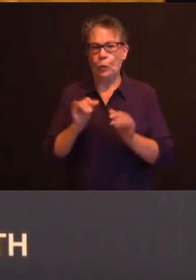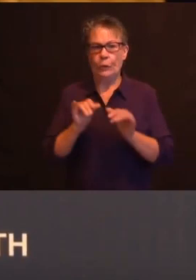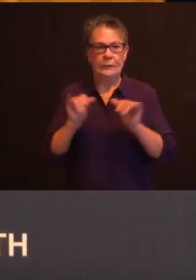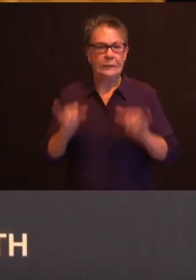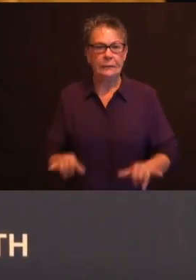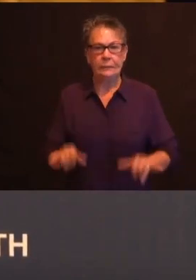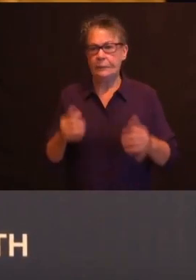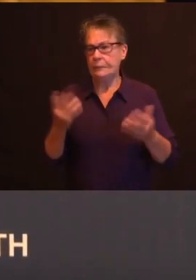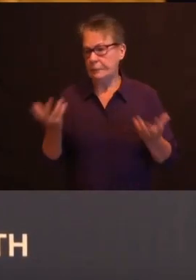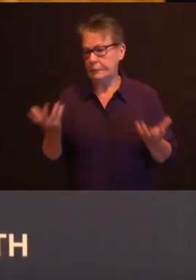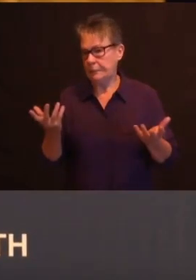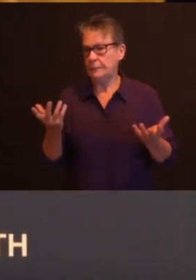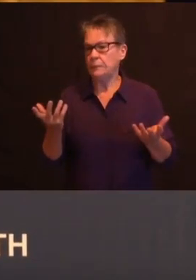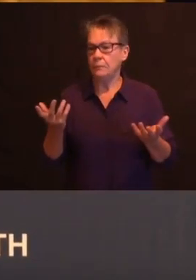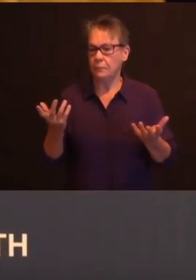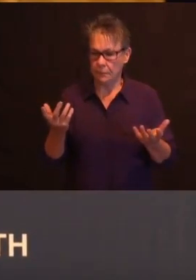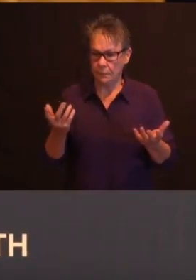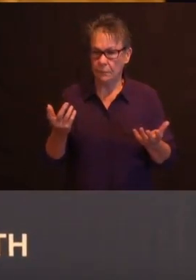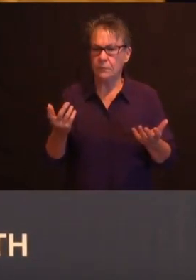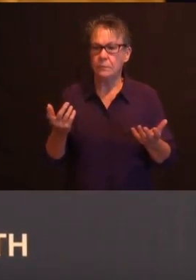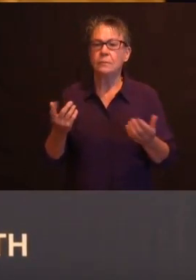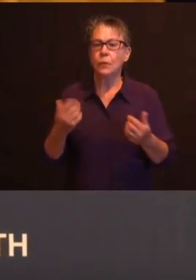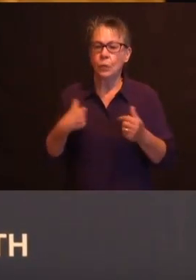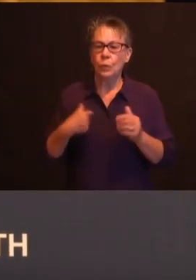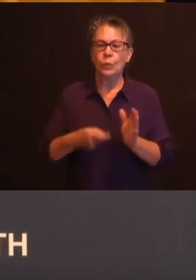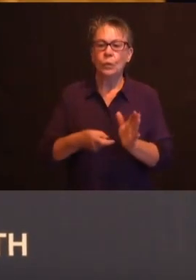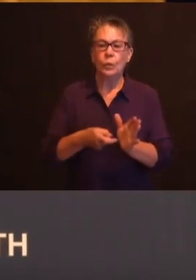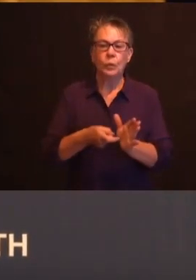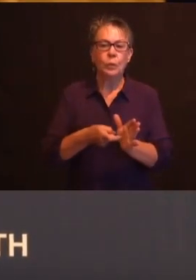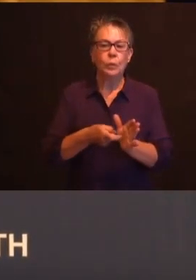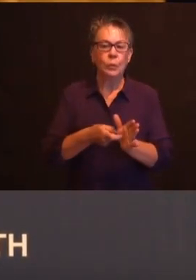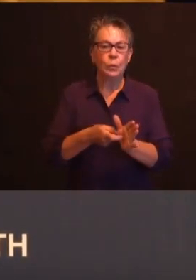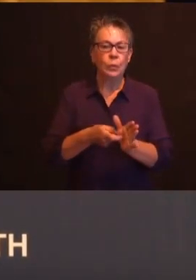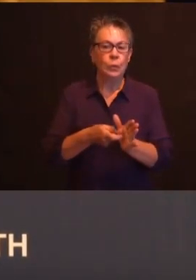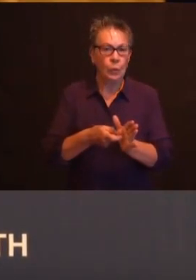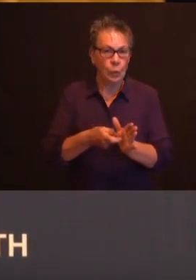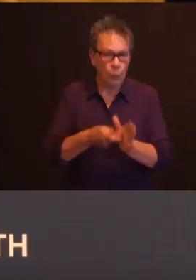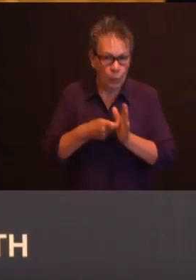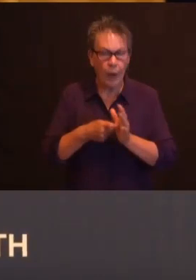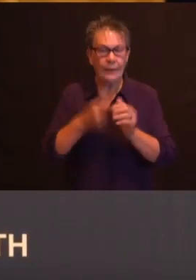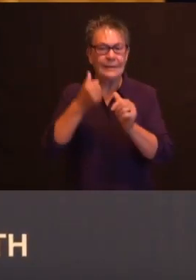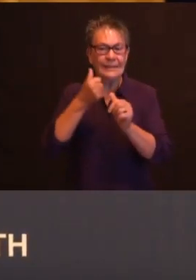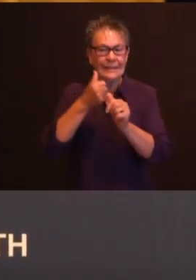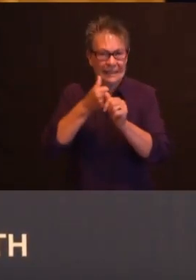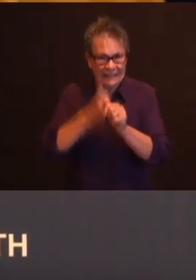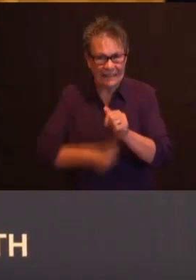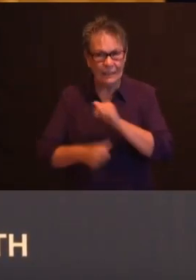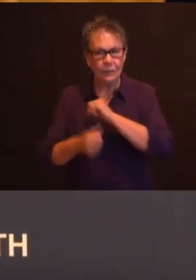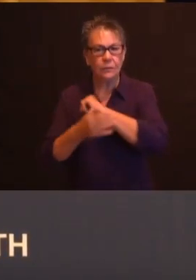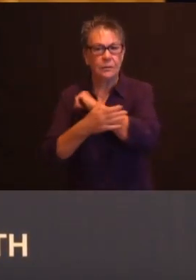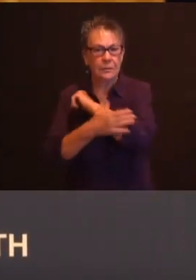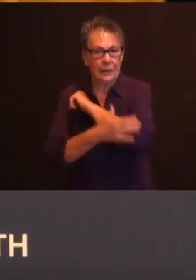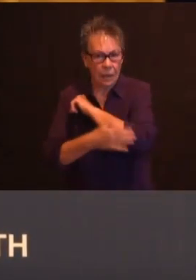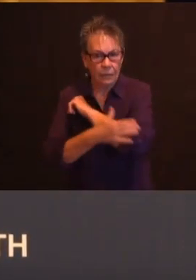have at least 50% of in-person capacity, and each municipality have at least one location.